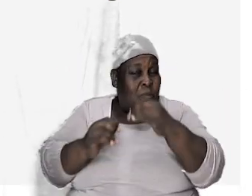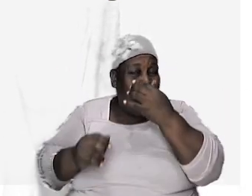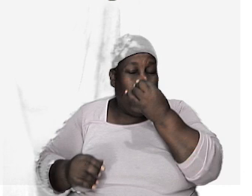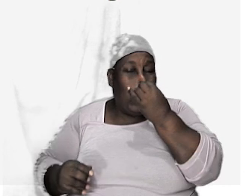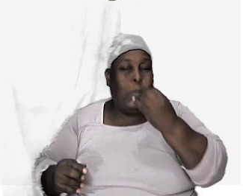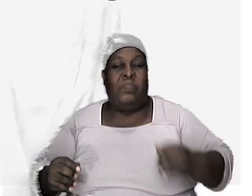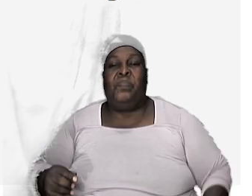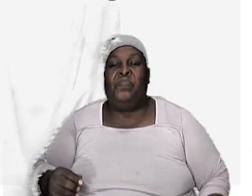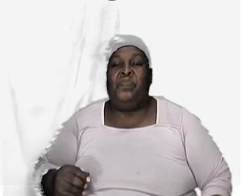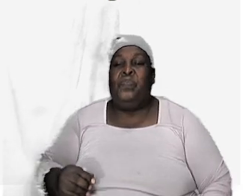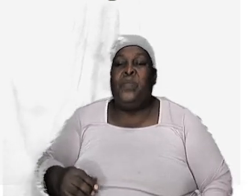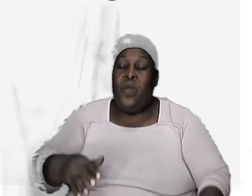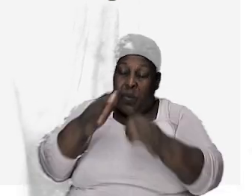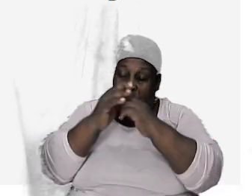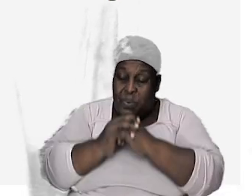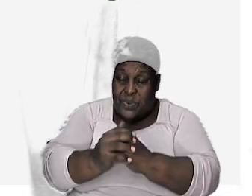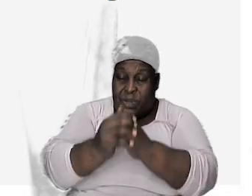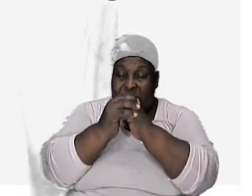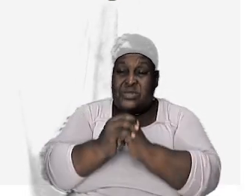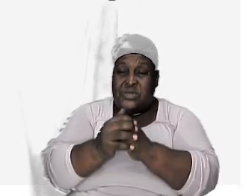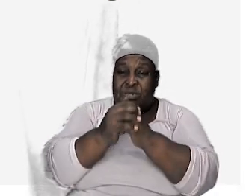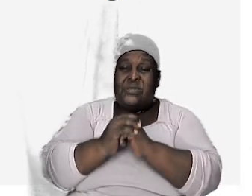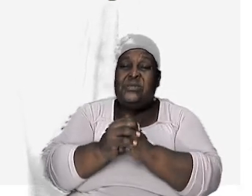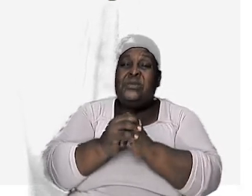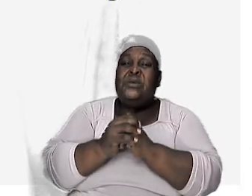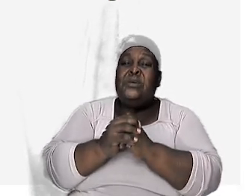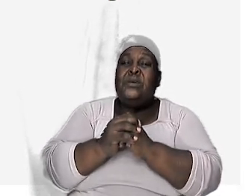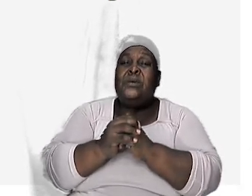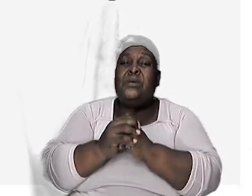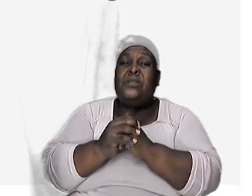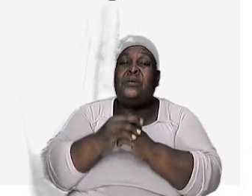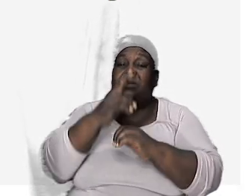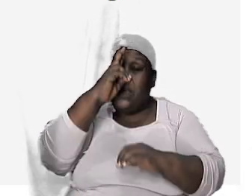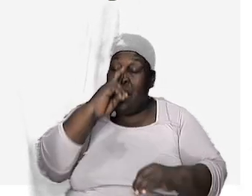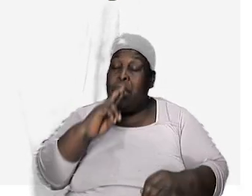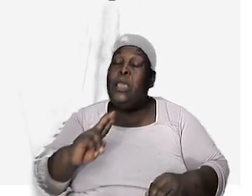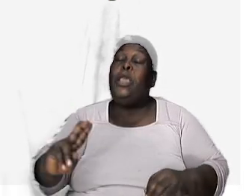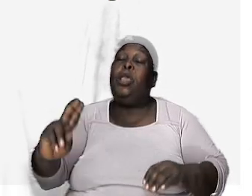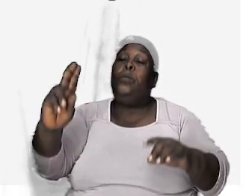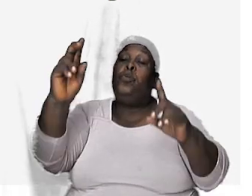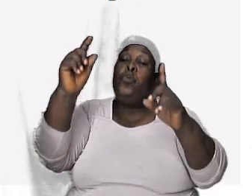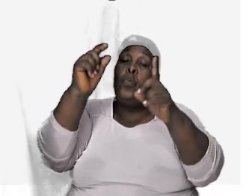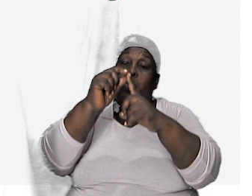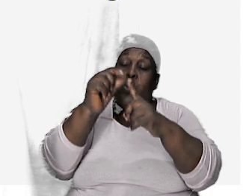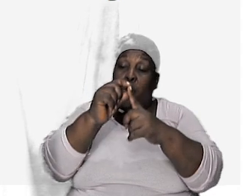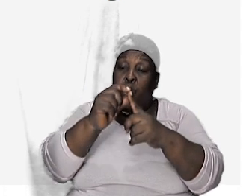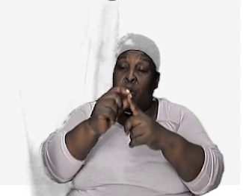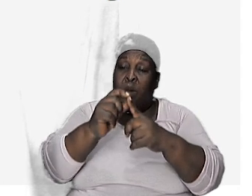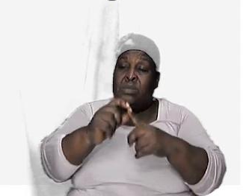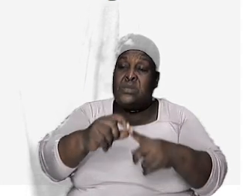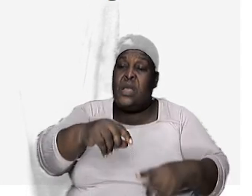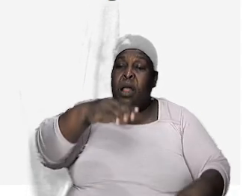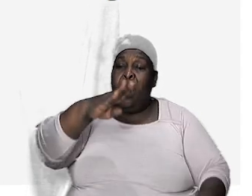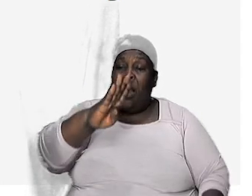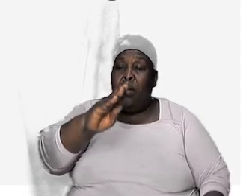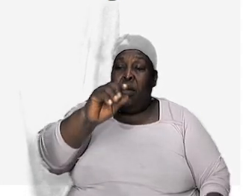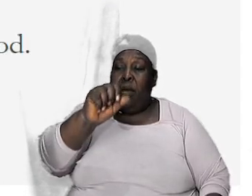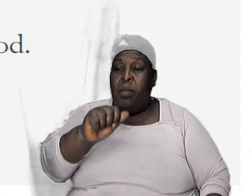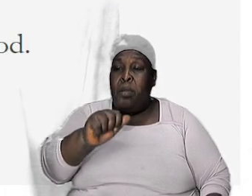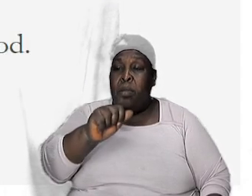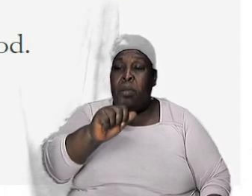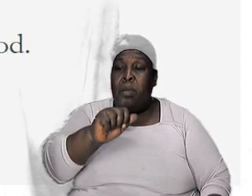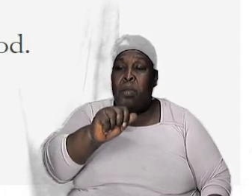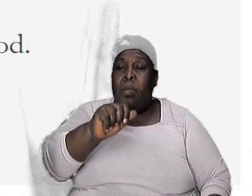bit. But worship, practically, there's a Hebrew word that is called barak. And